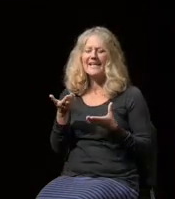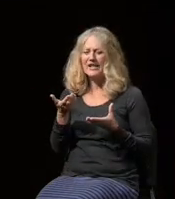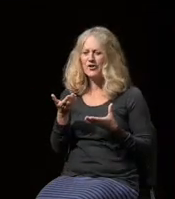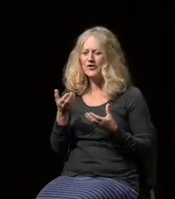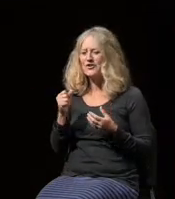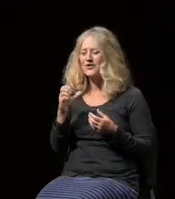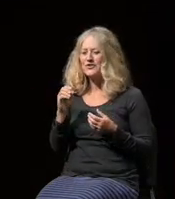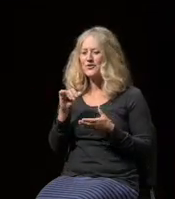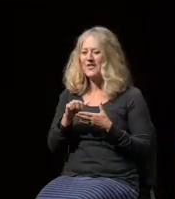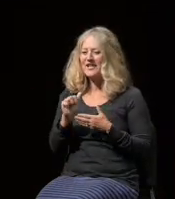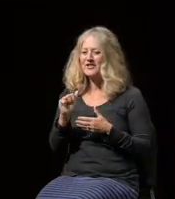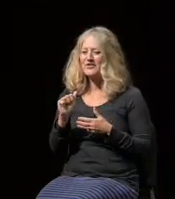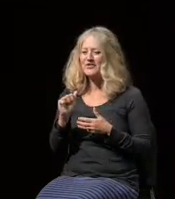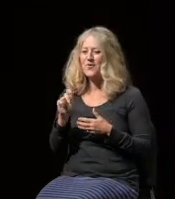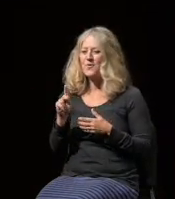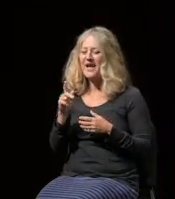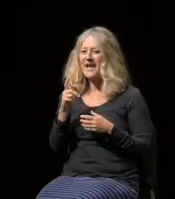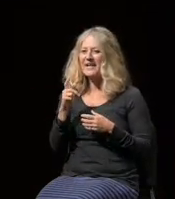that's okay, because he's got